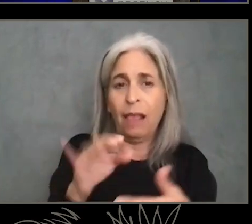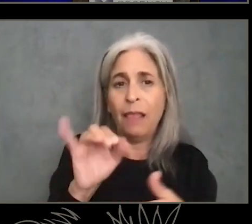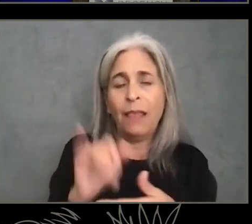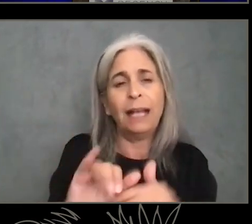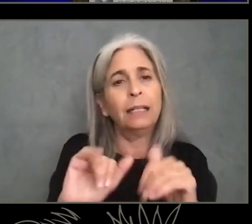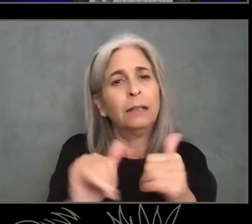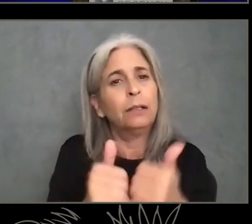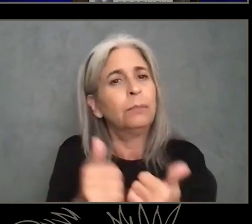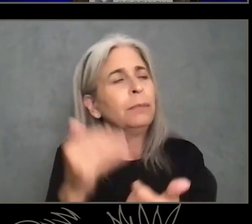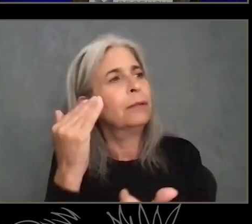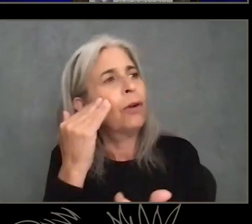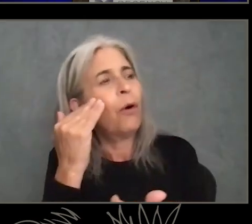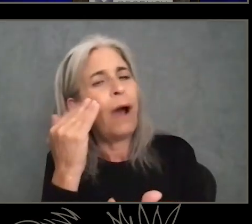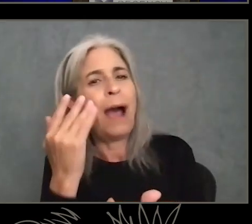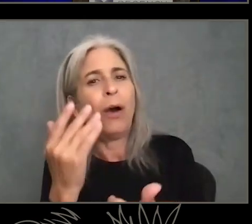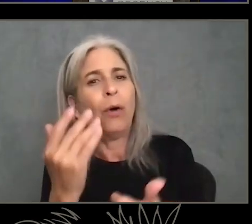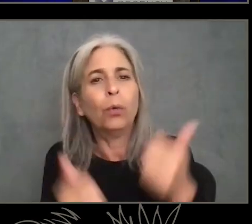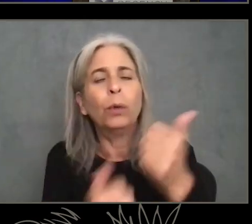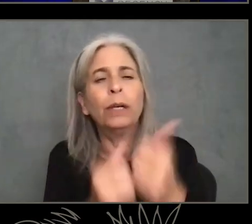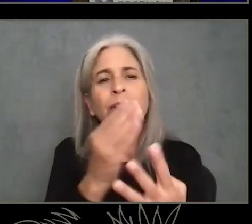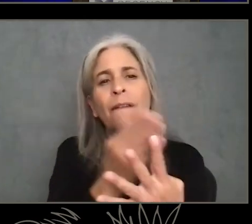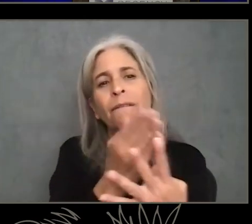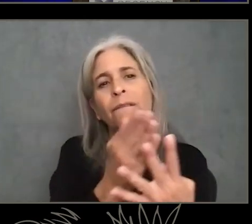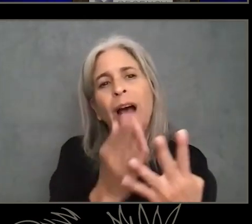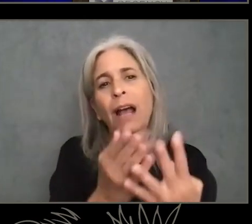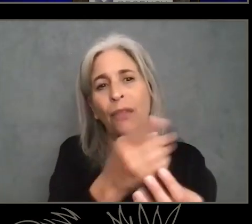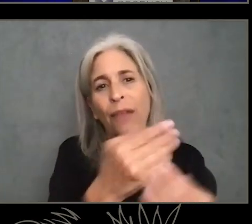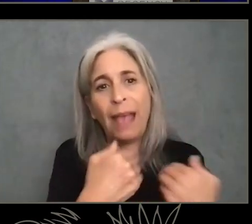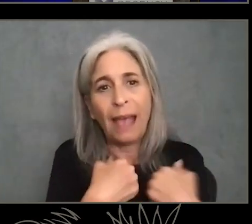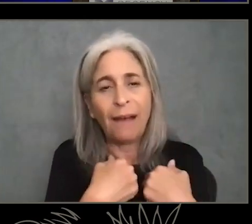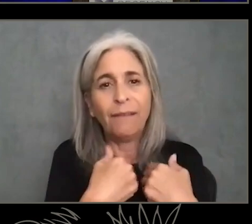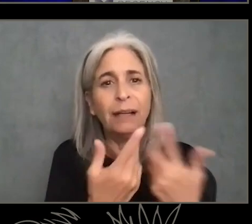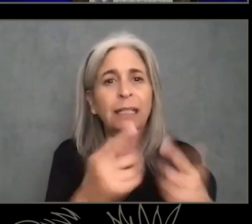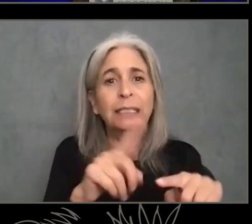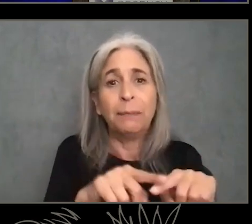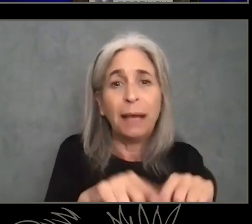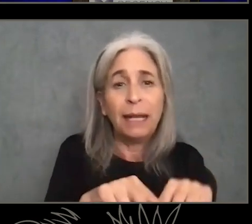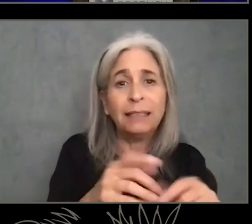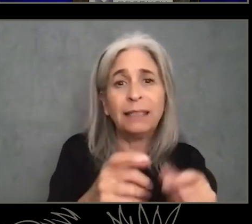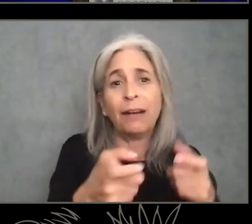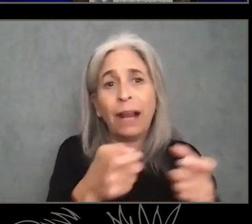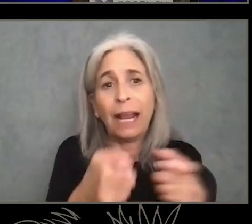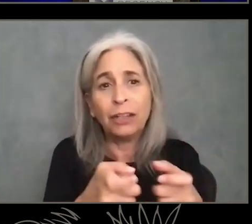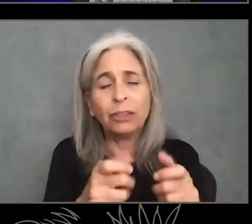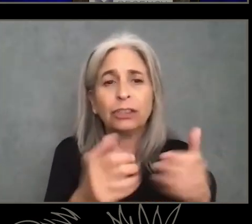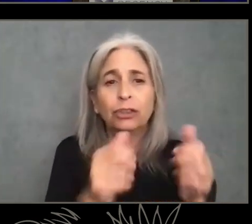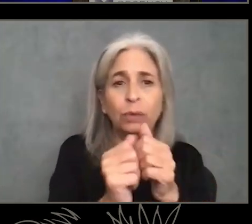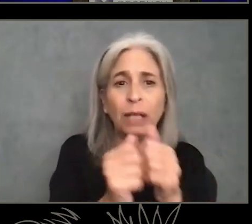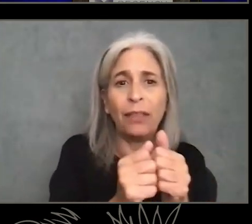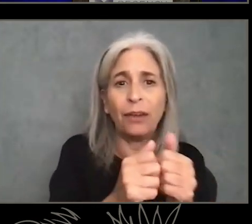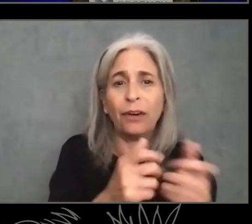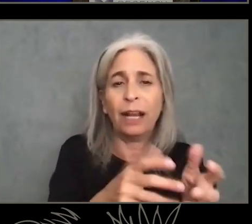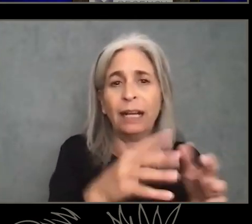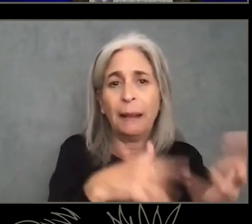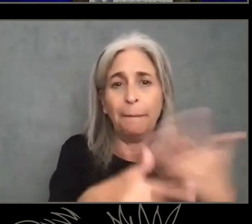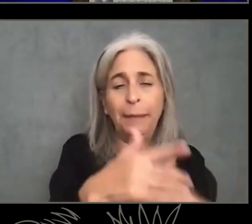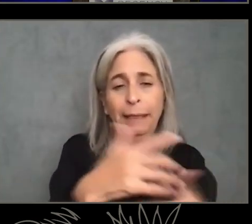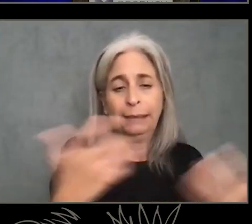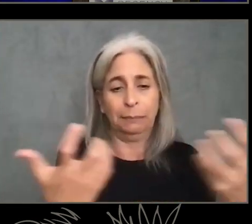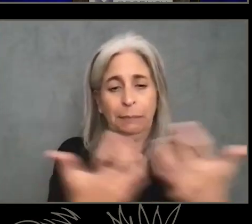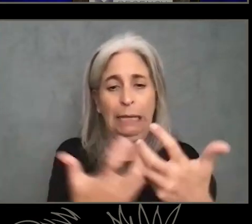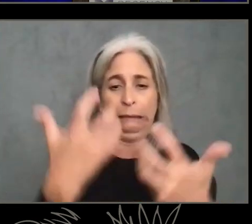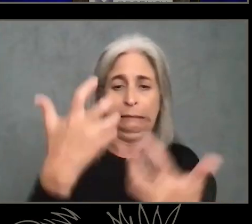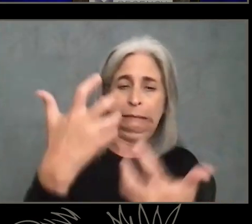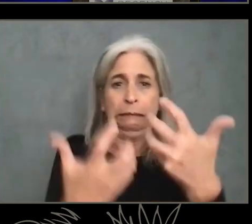it knows what files exist, how the dependencies are handled together. And this was a mixed module graph between client and server.